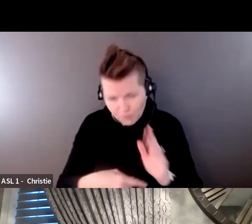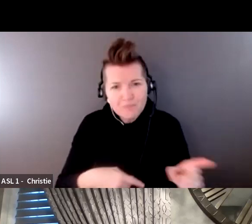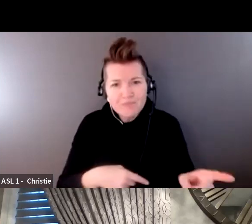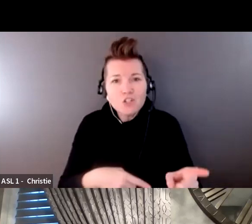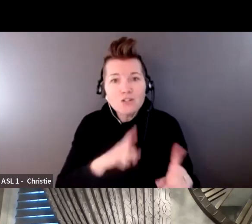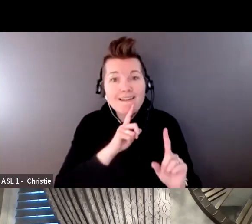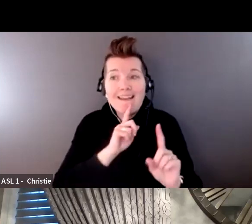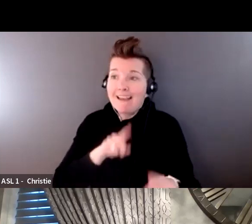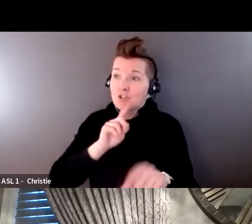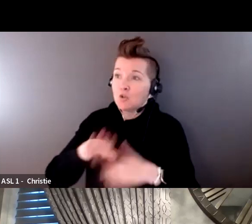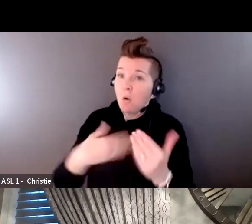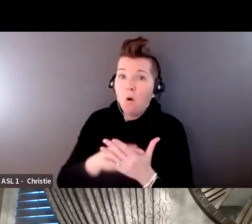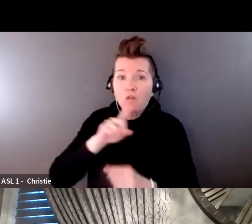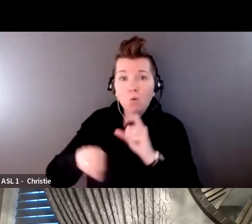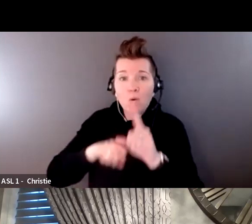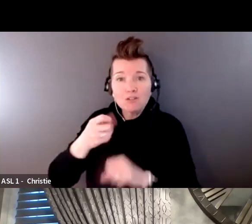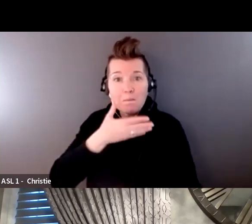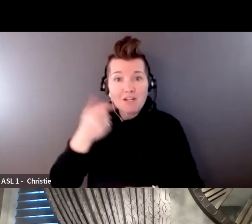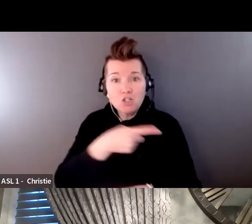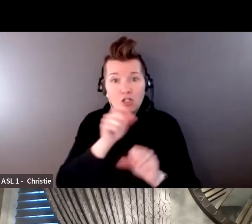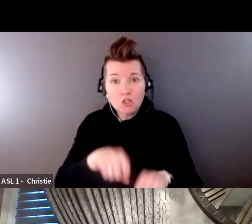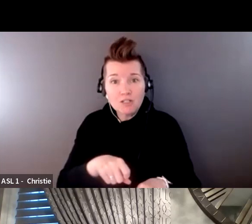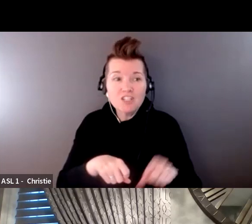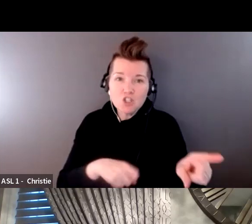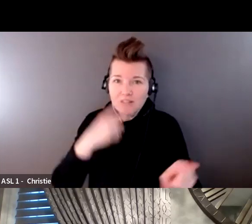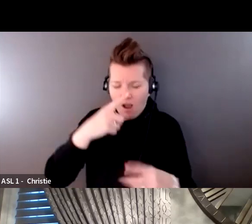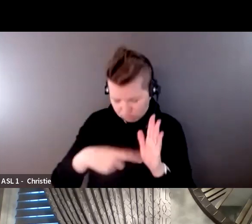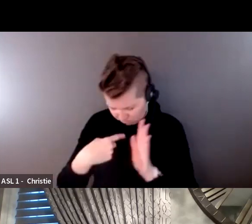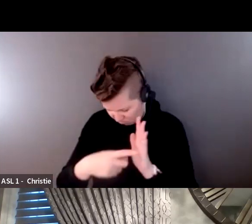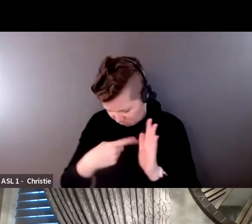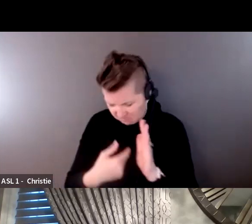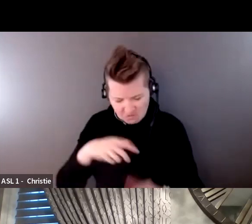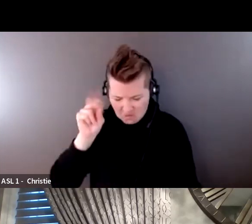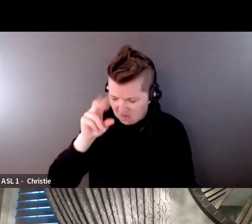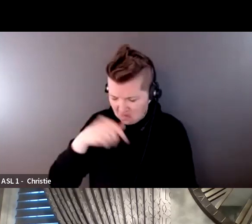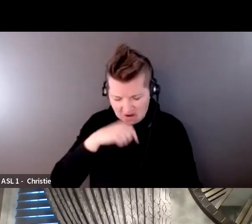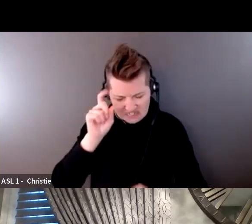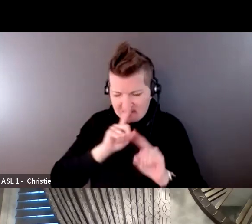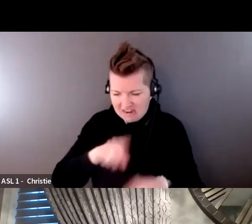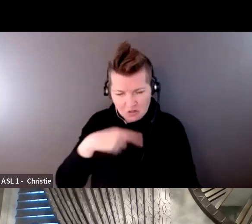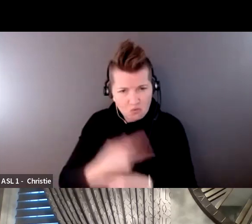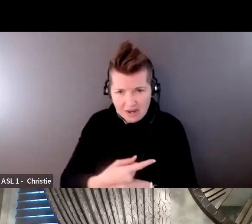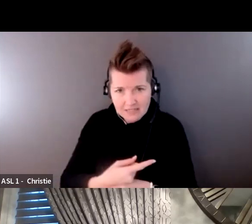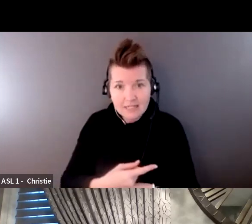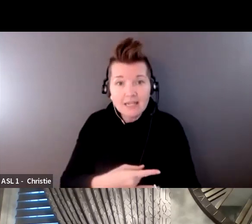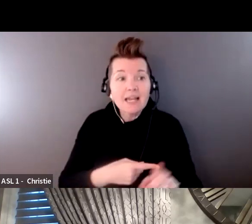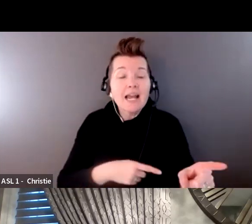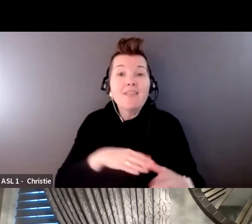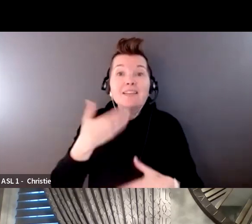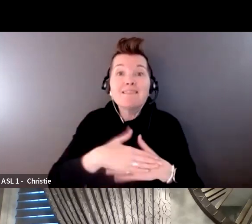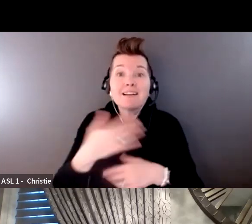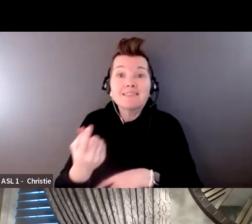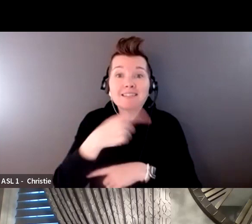her ability, she thought. I thought she did a great job, but she thought she didn't. And I got a call from her the next day, and she